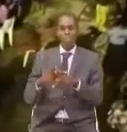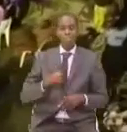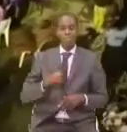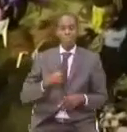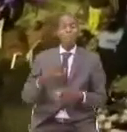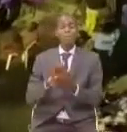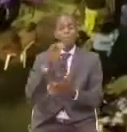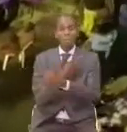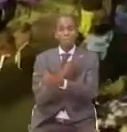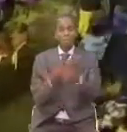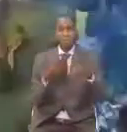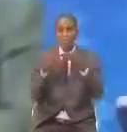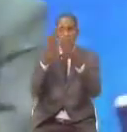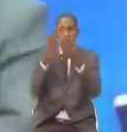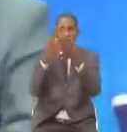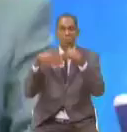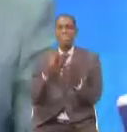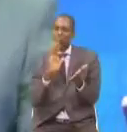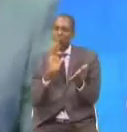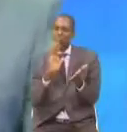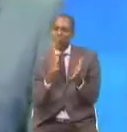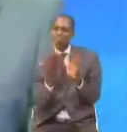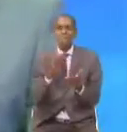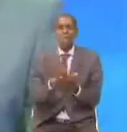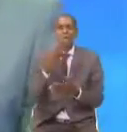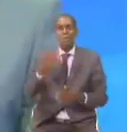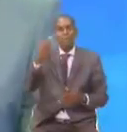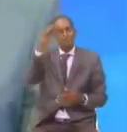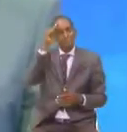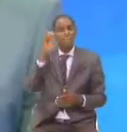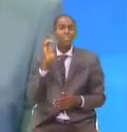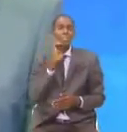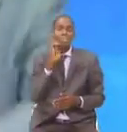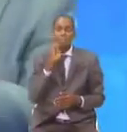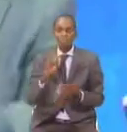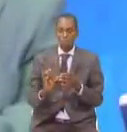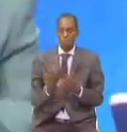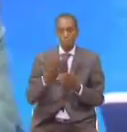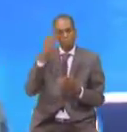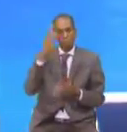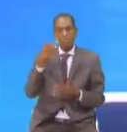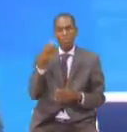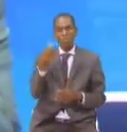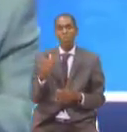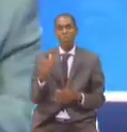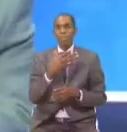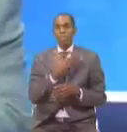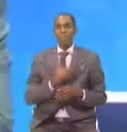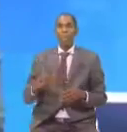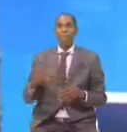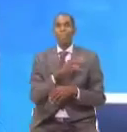is like the one that Adam and Eve sowed. They were still dreaming out of the Garden of Eden. And then